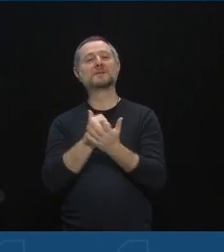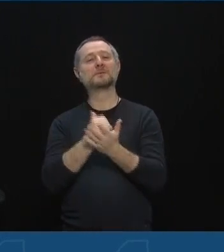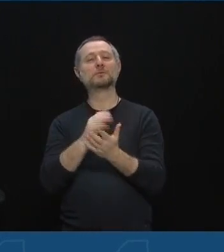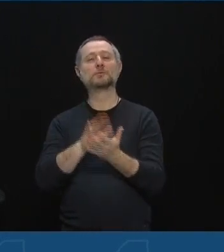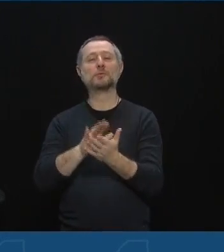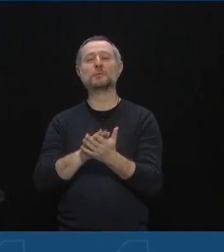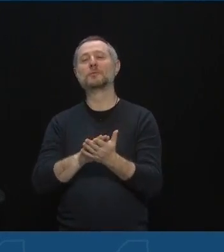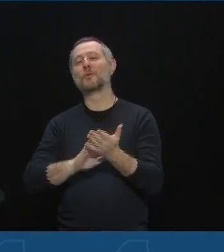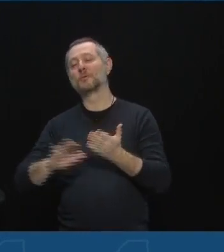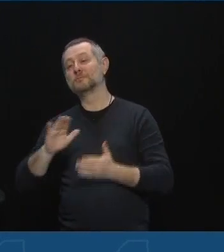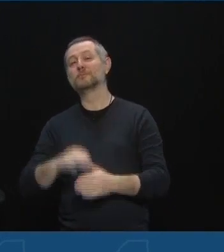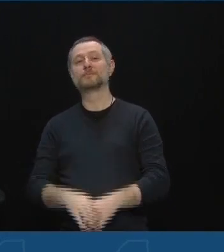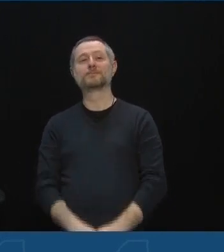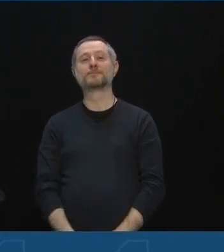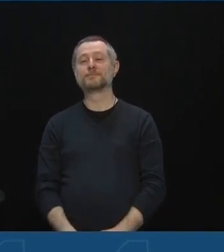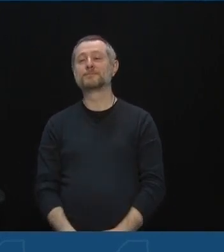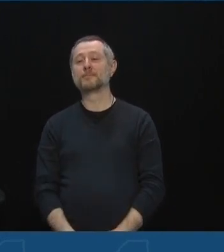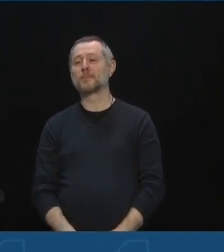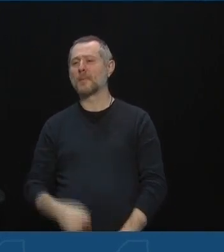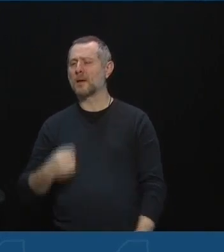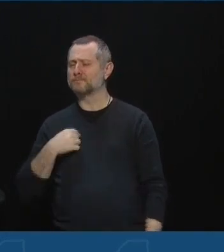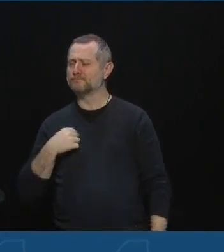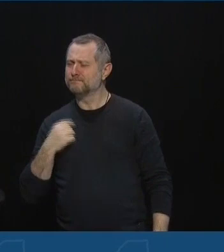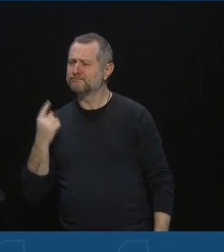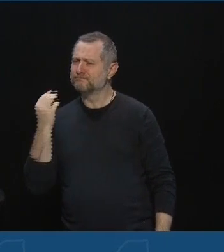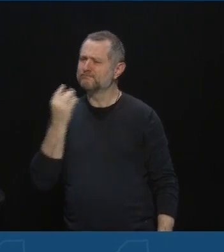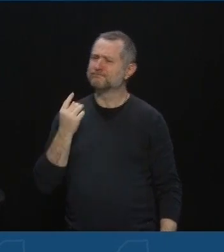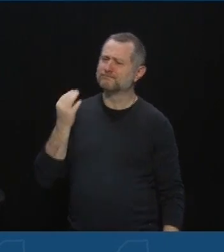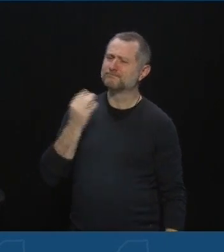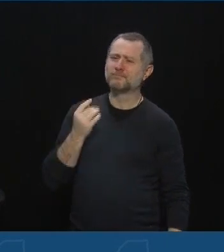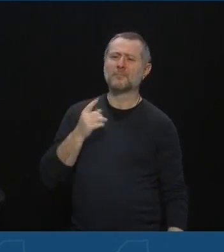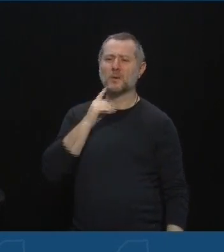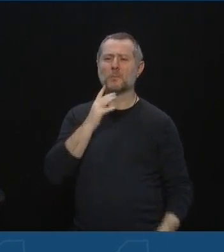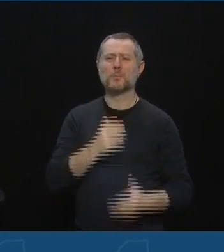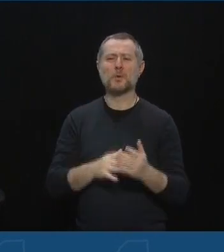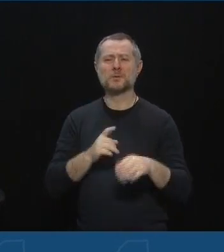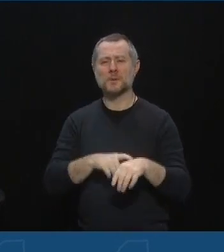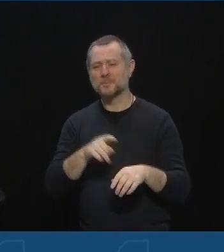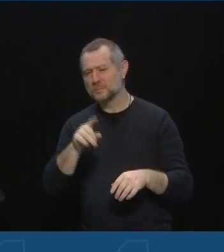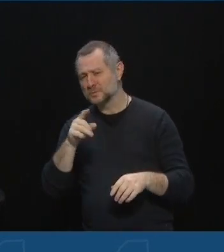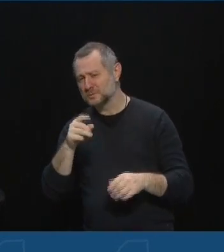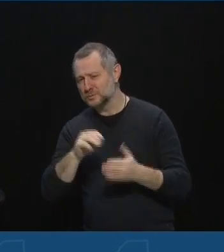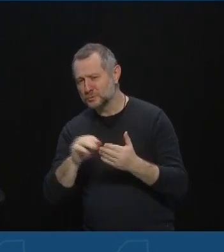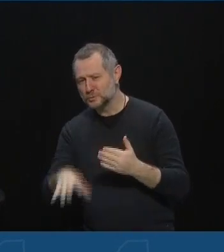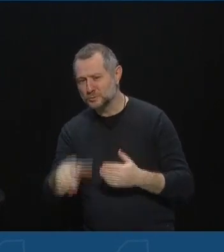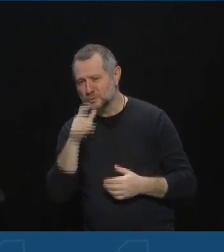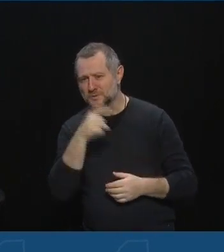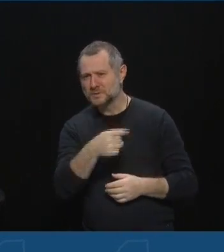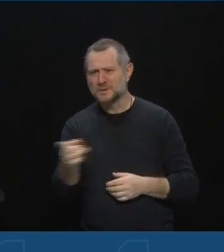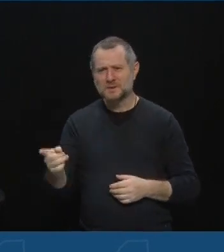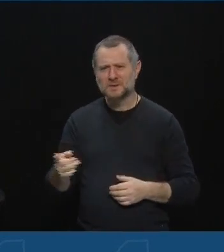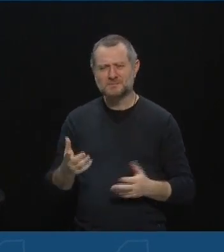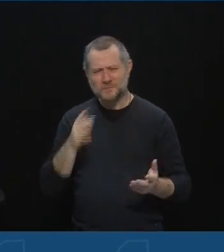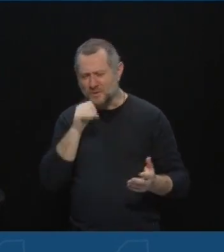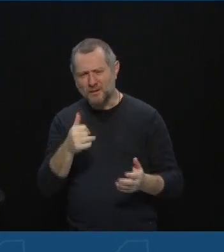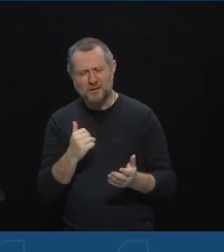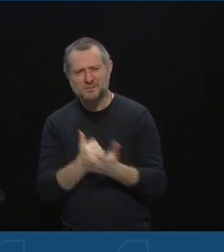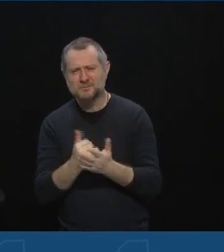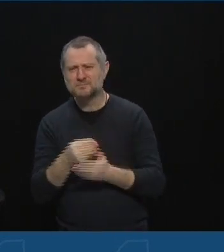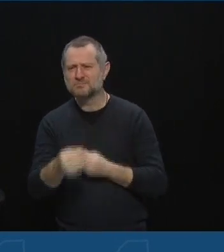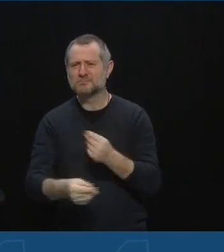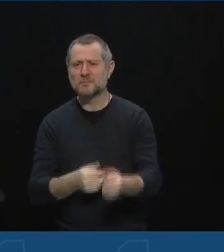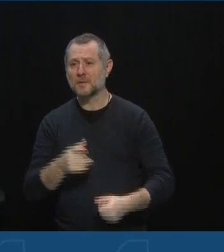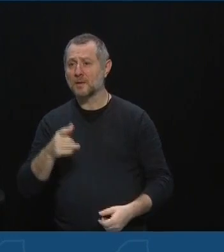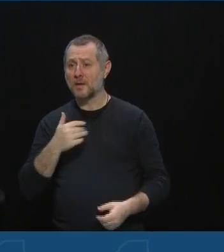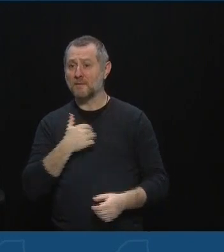It has long been absurd to me that we don't help part-time students with their tuition, because you're basically saying, you have to be wealthy enough to say, I'm